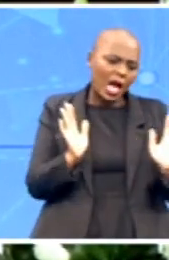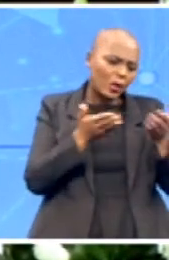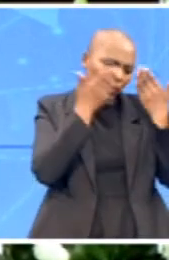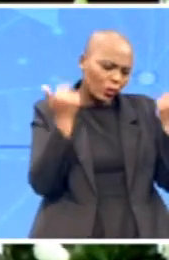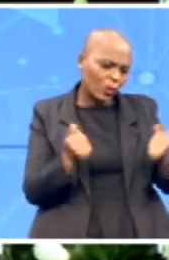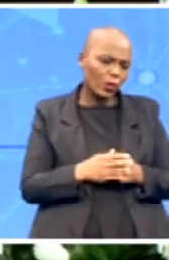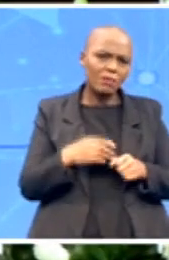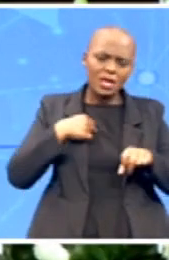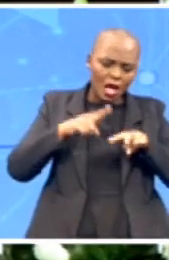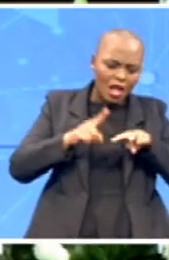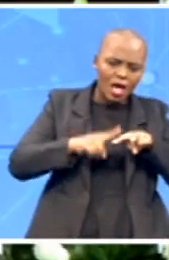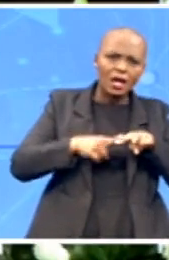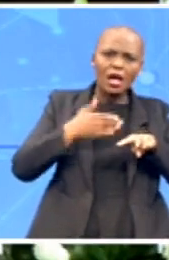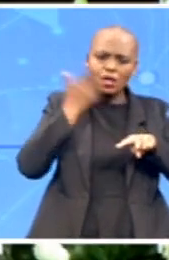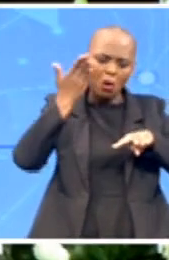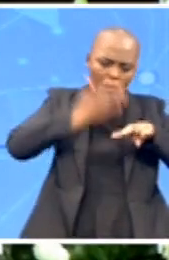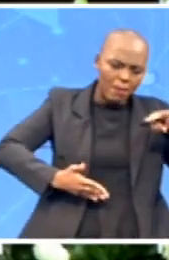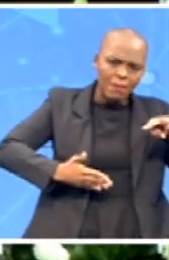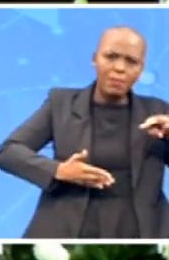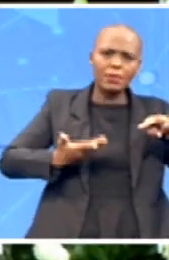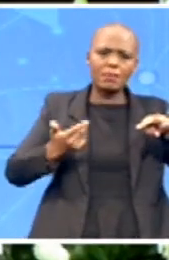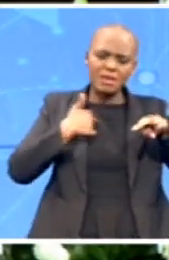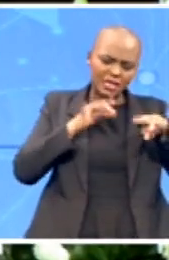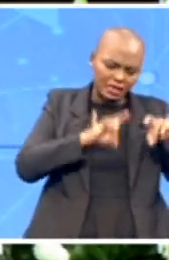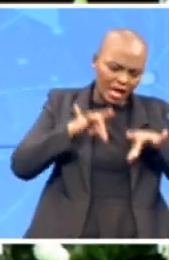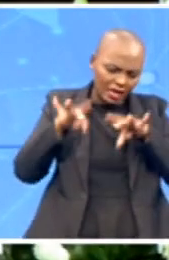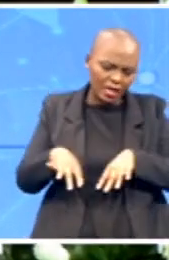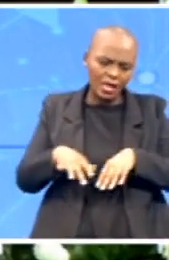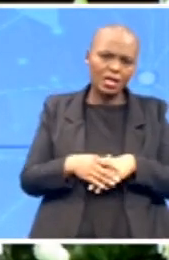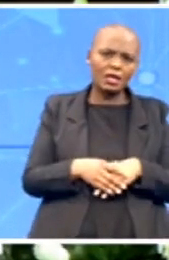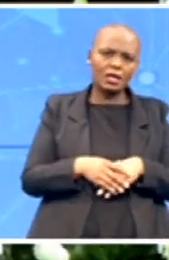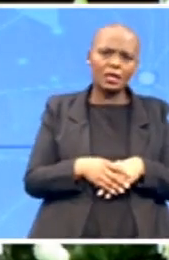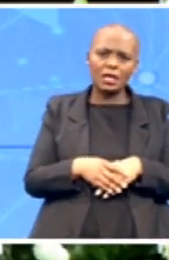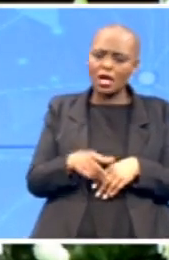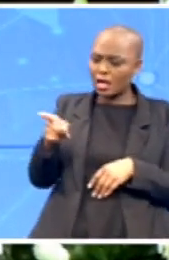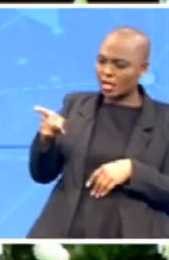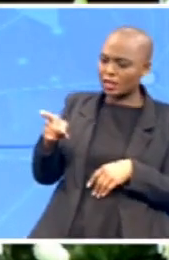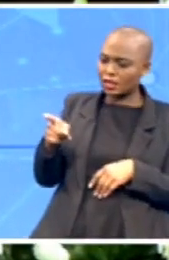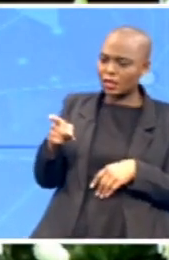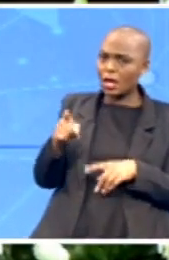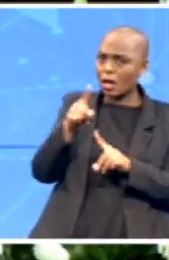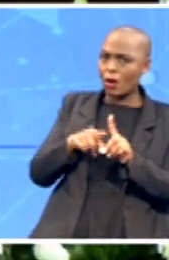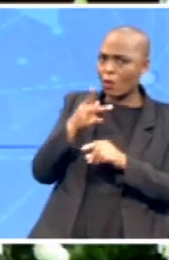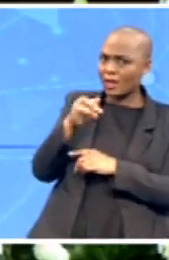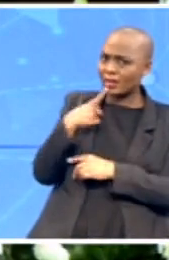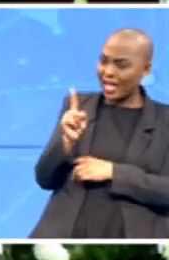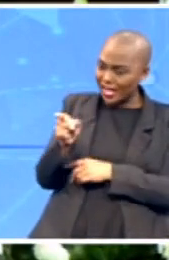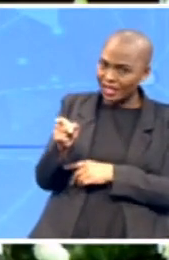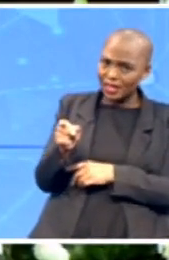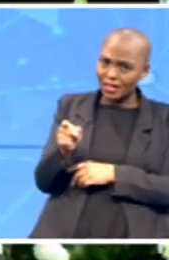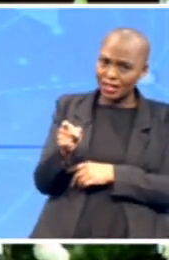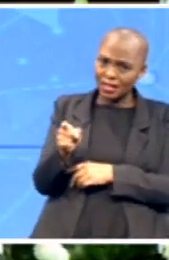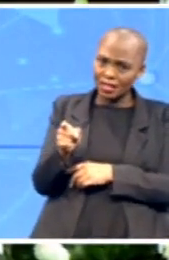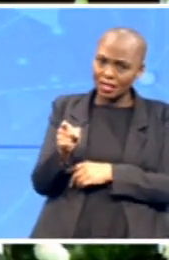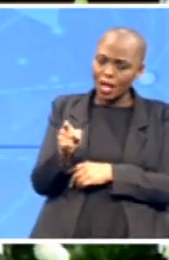struggling I'm what. Komphela, hey, Ntombela, let me stop a gulu.